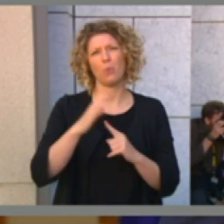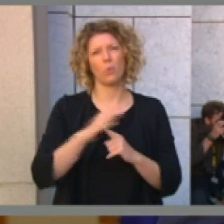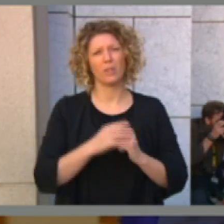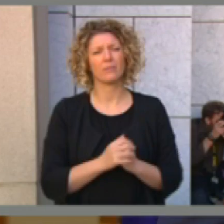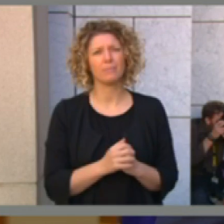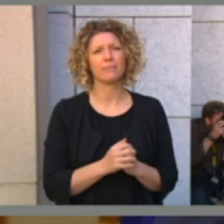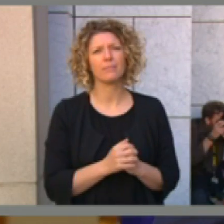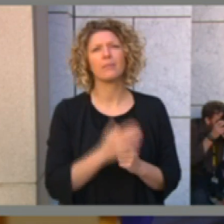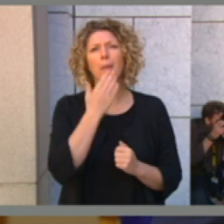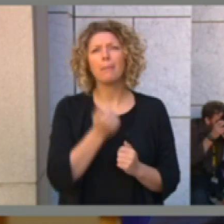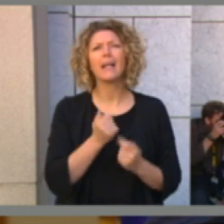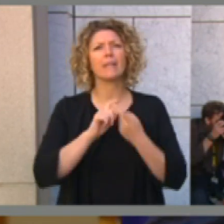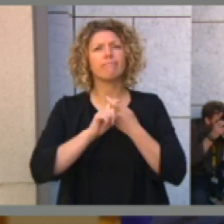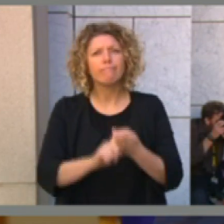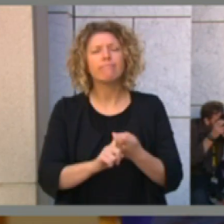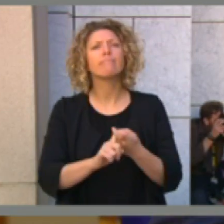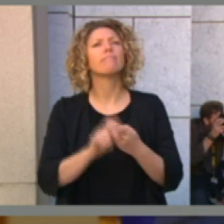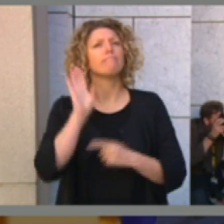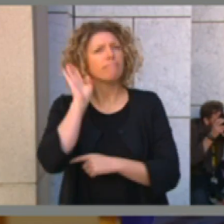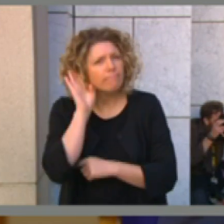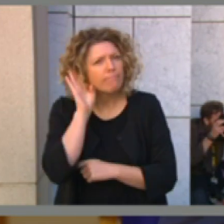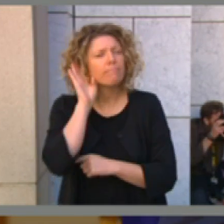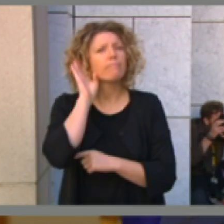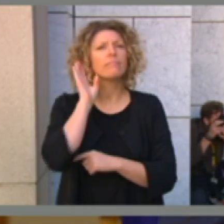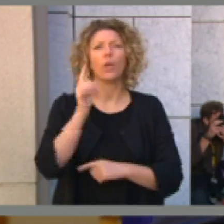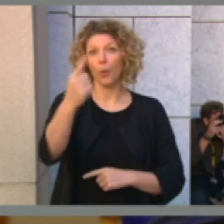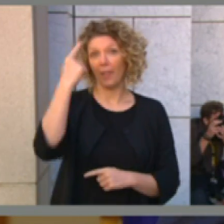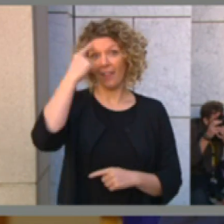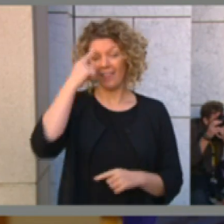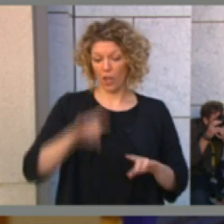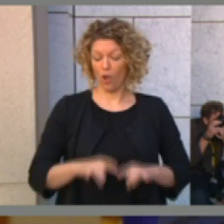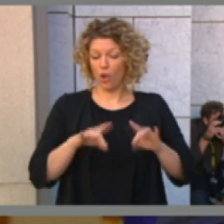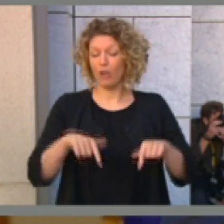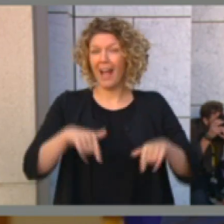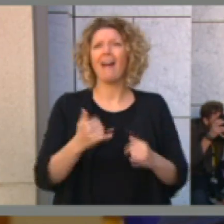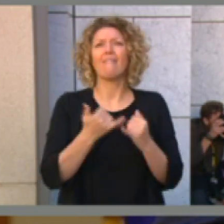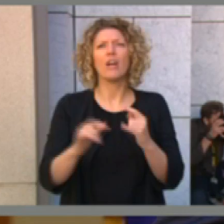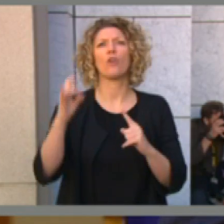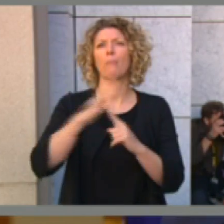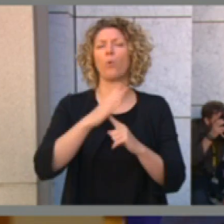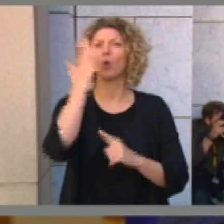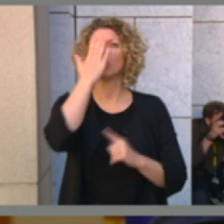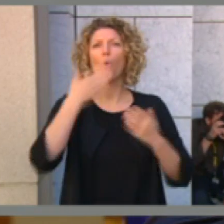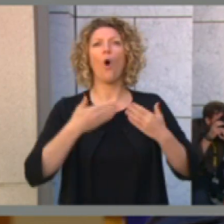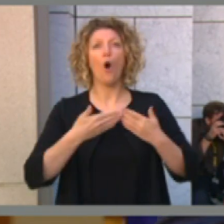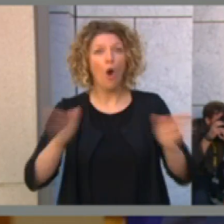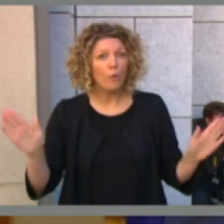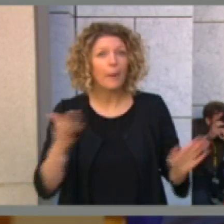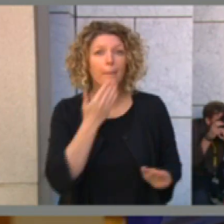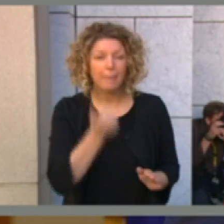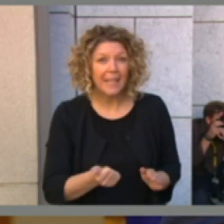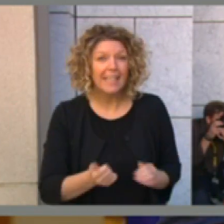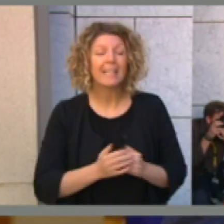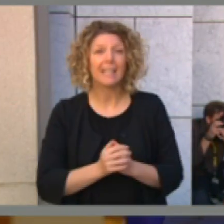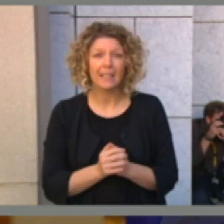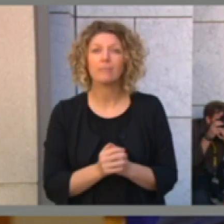follow the proper advice. There is a national public interest here in keeping schools open, and our advice is that is not being